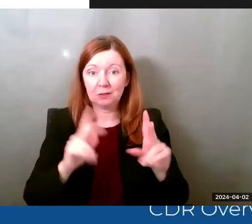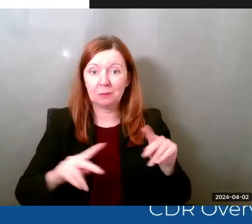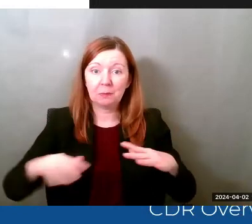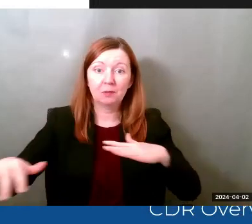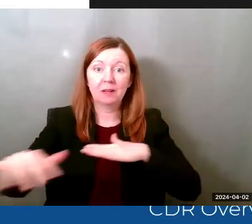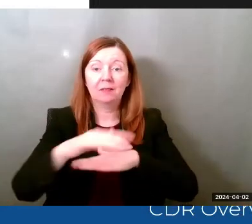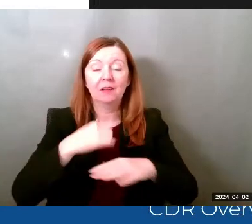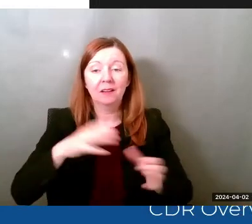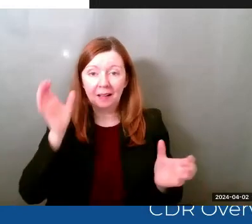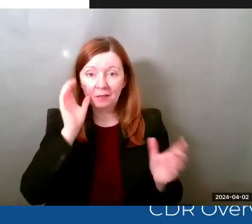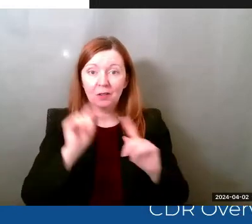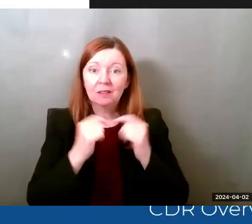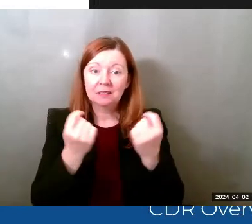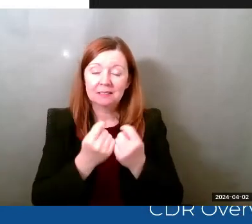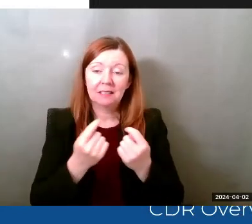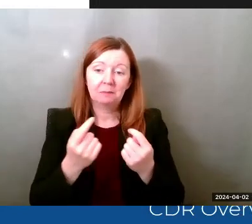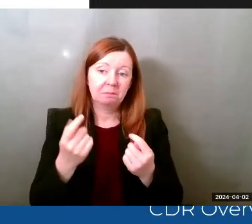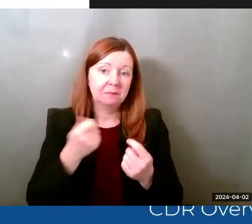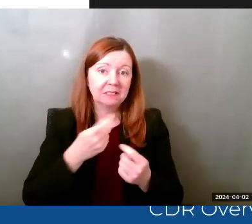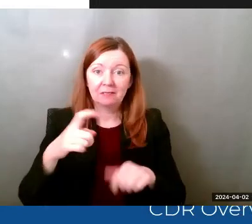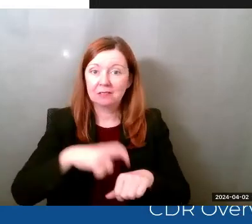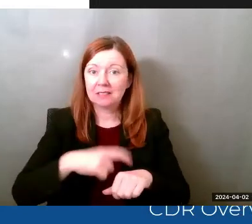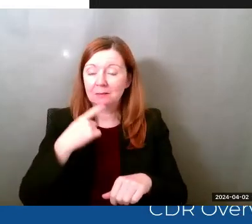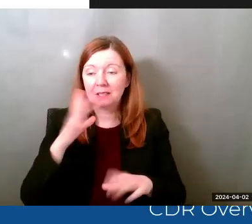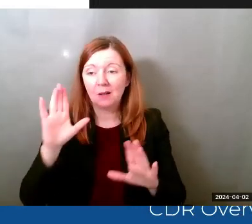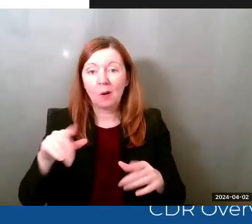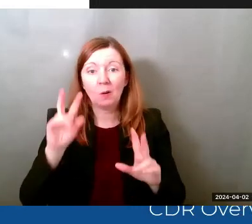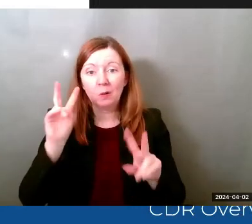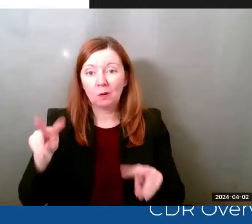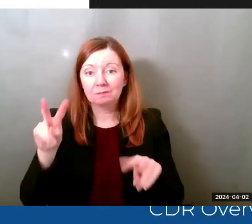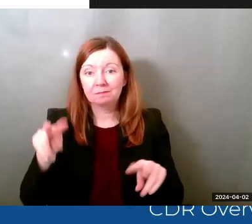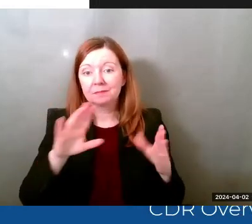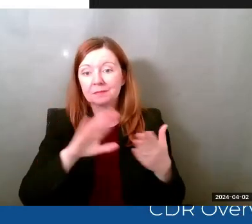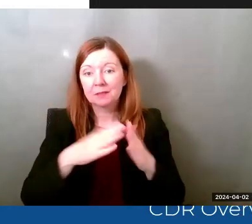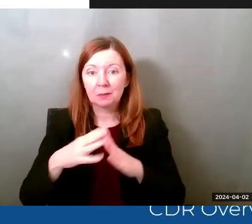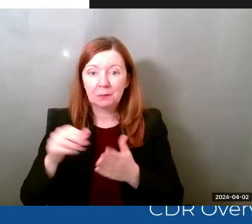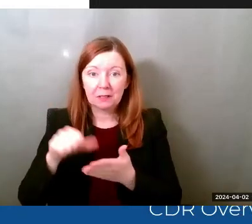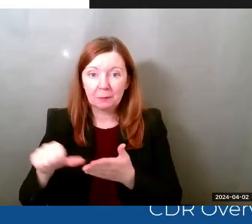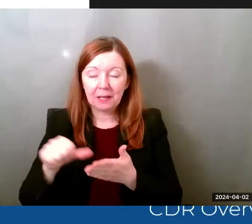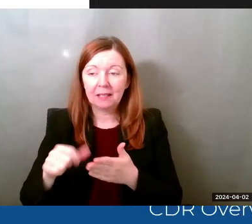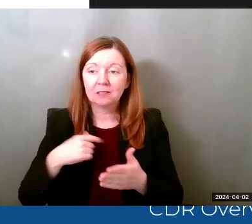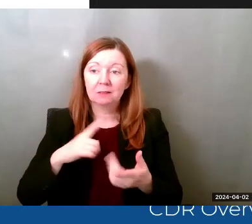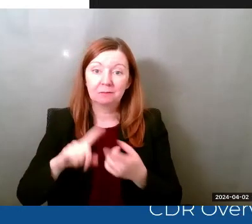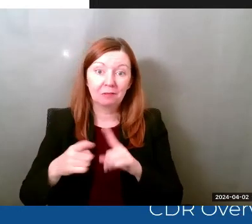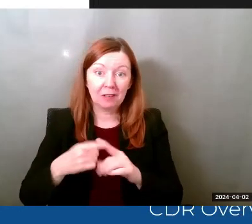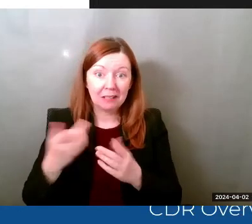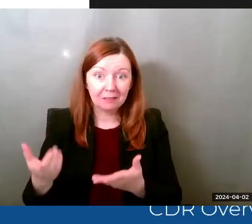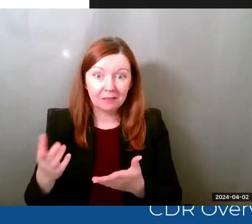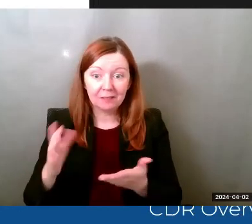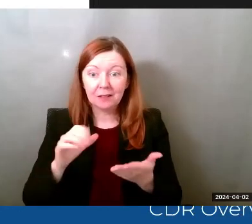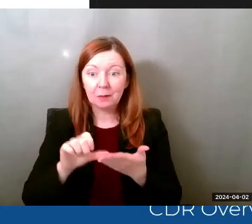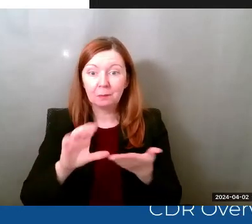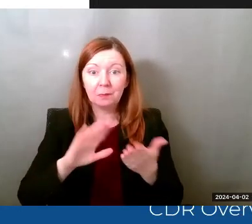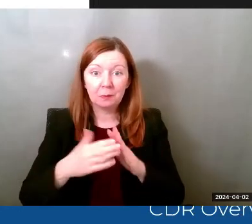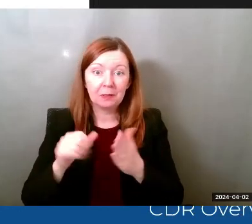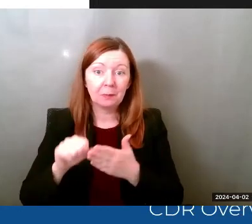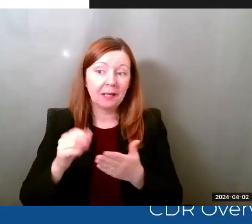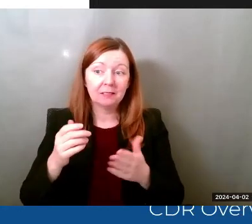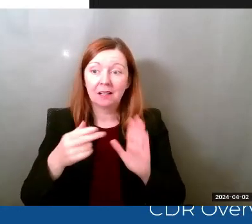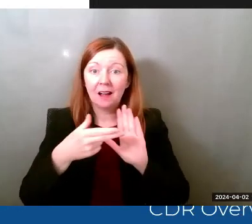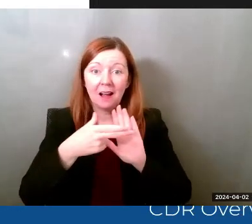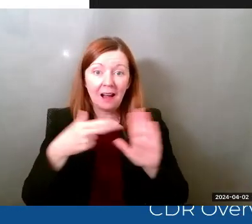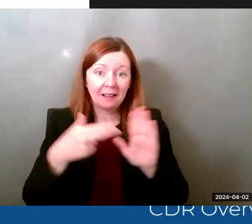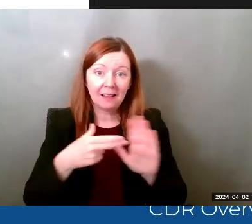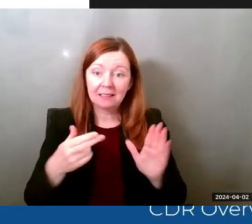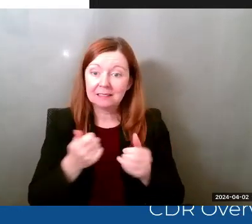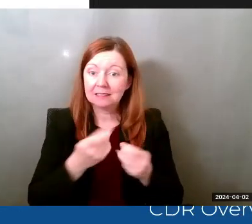heard the team point us all several times to their community page. I've been to the community page. It highlights several great things, but doesn't